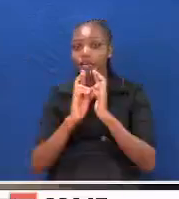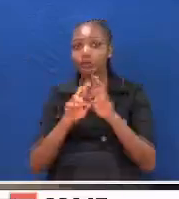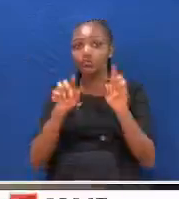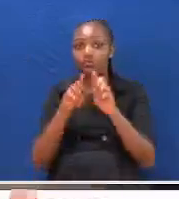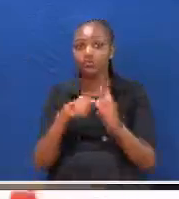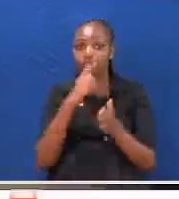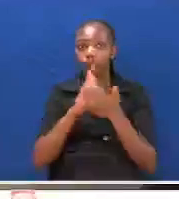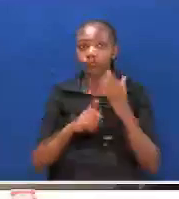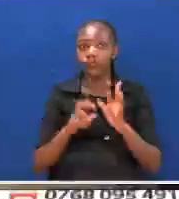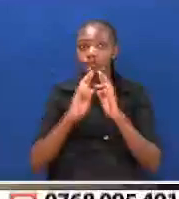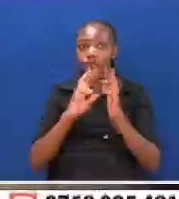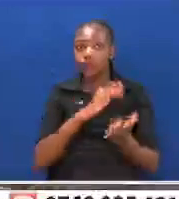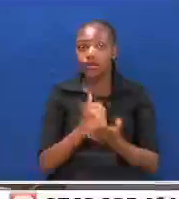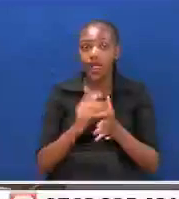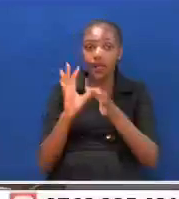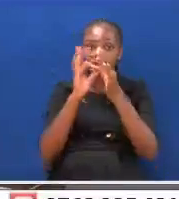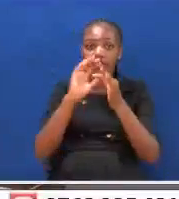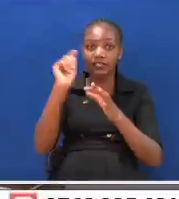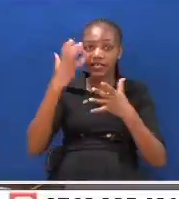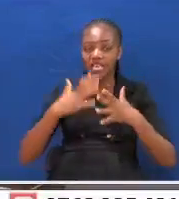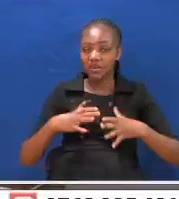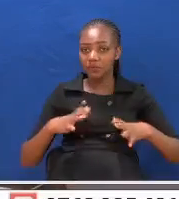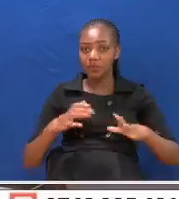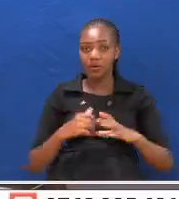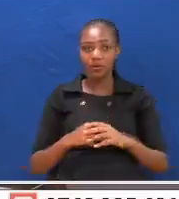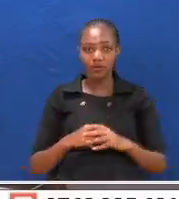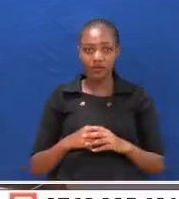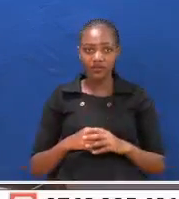the report will help unite Kenyans.